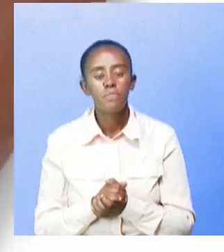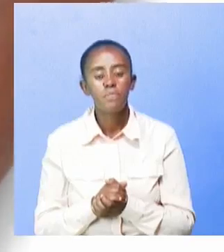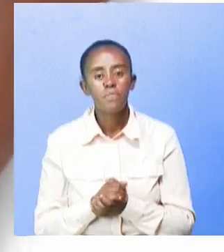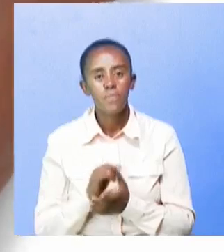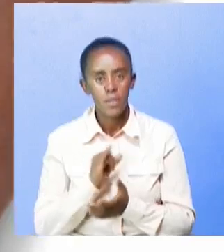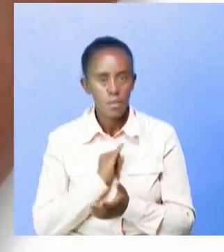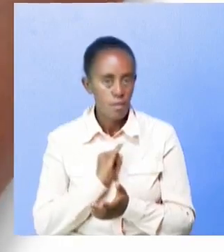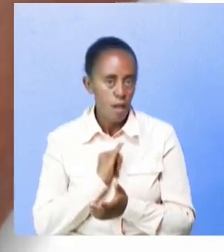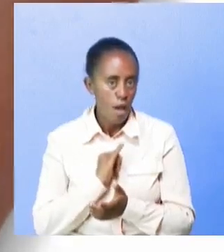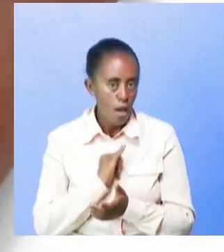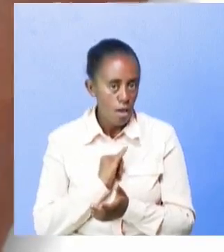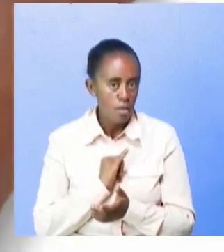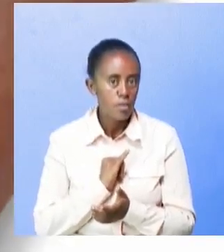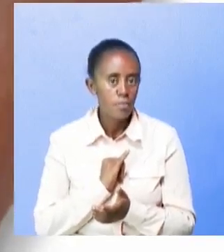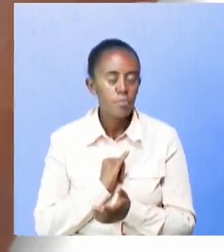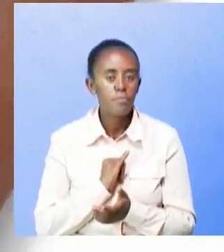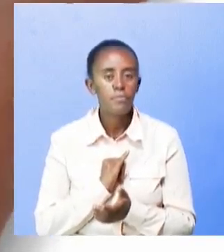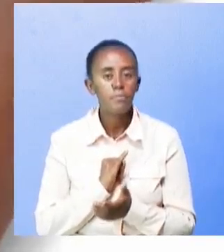I